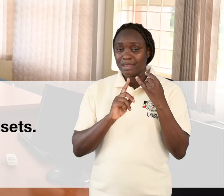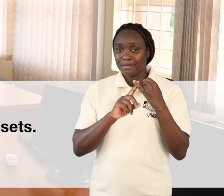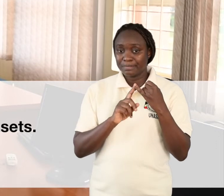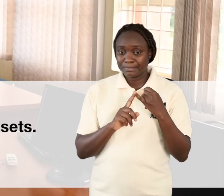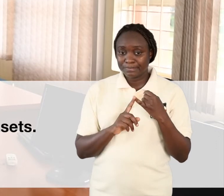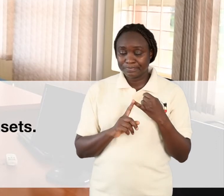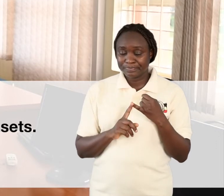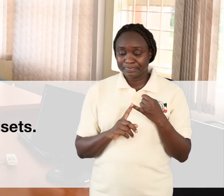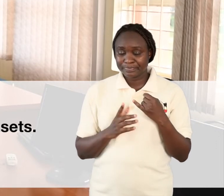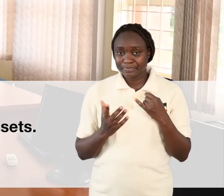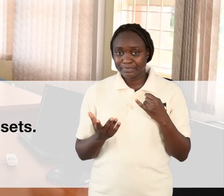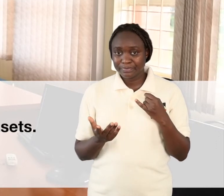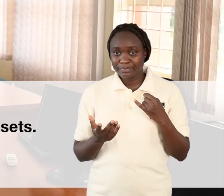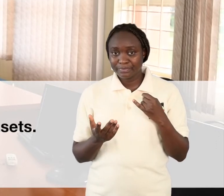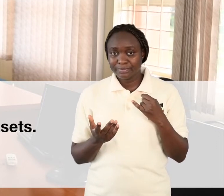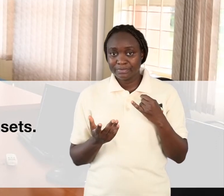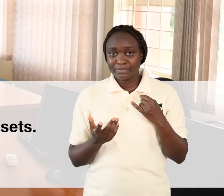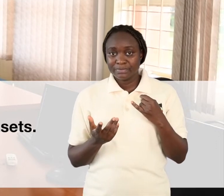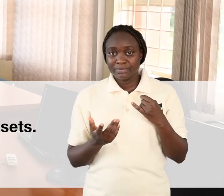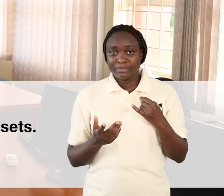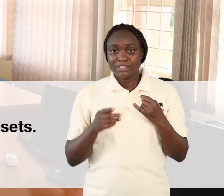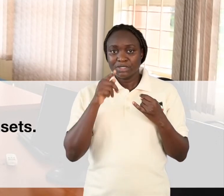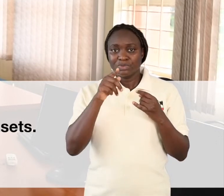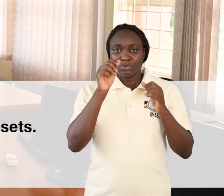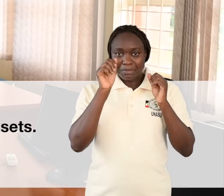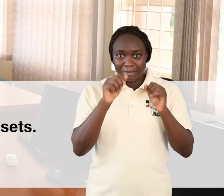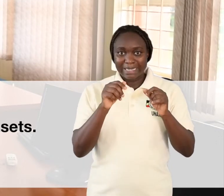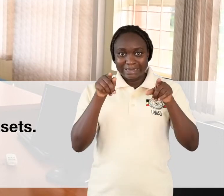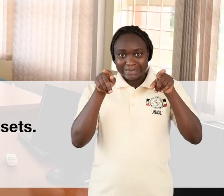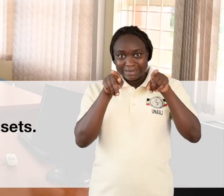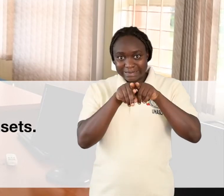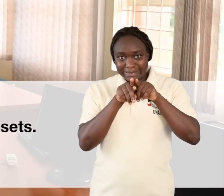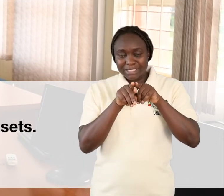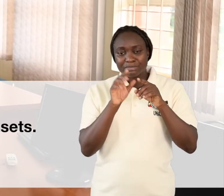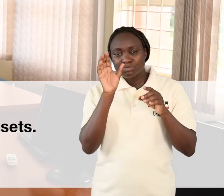We are saying find the subsets,